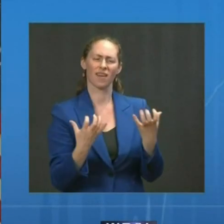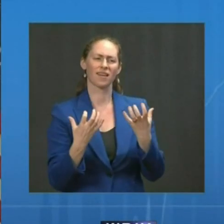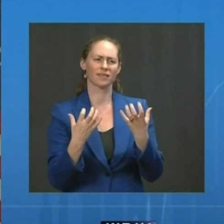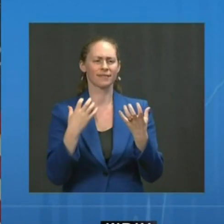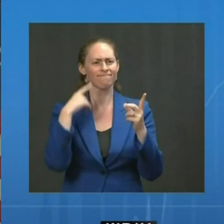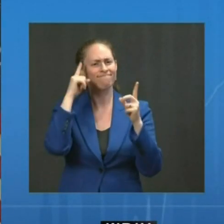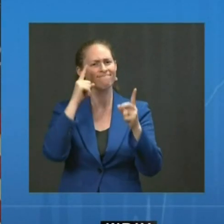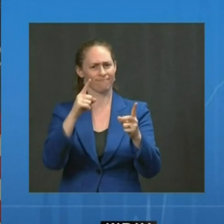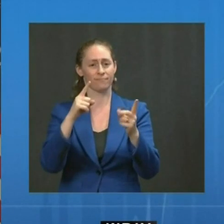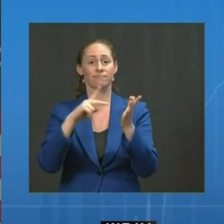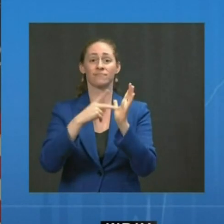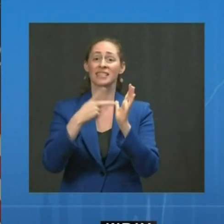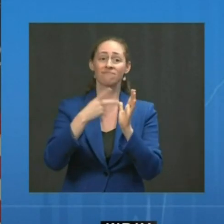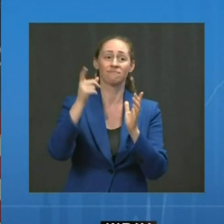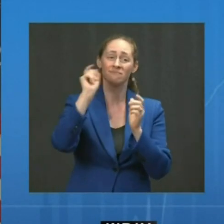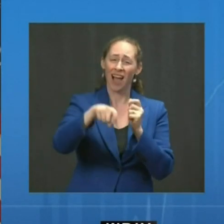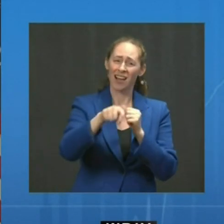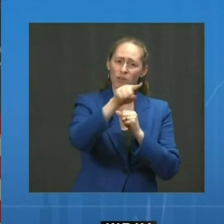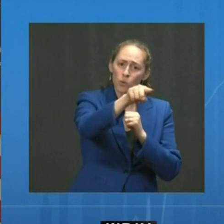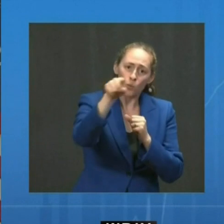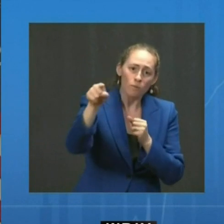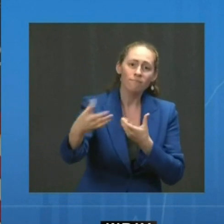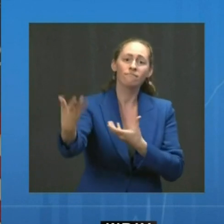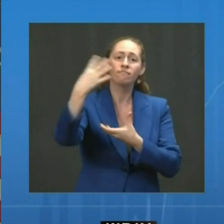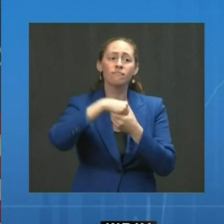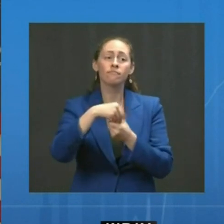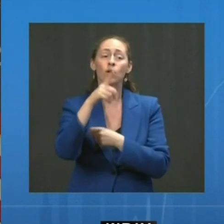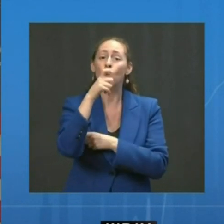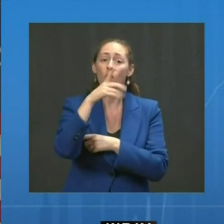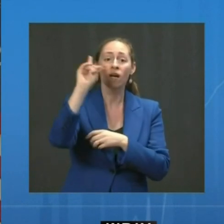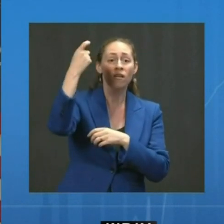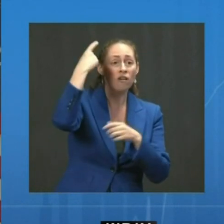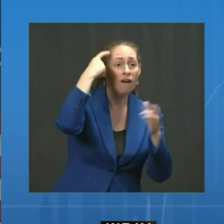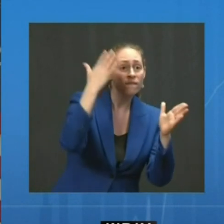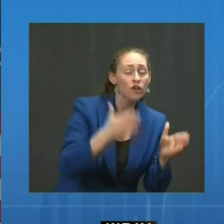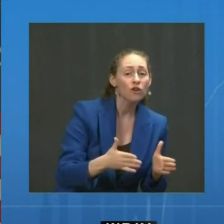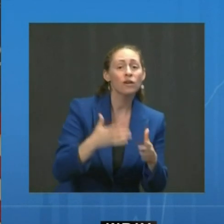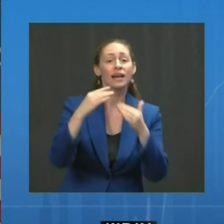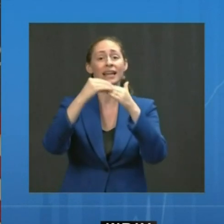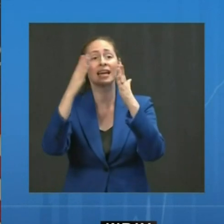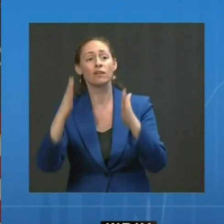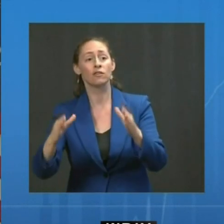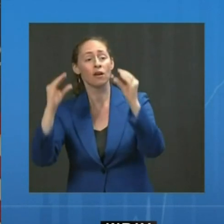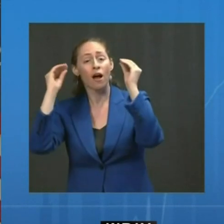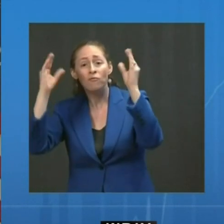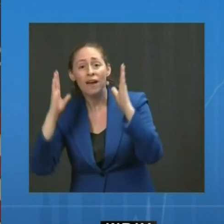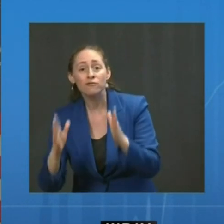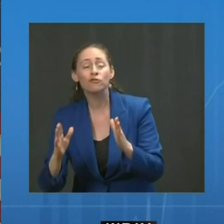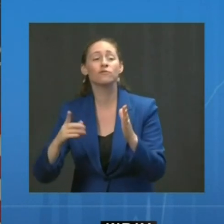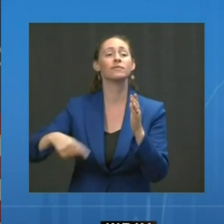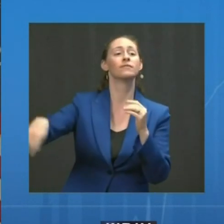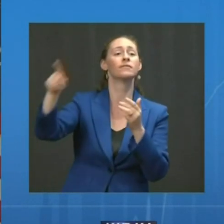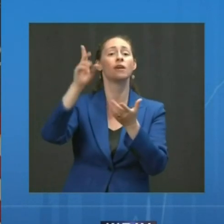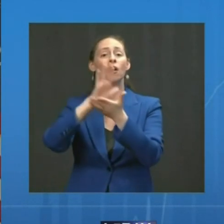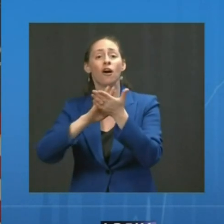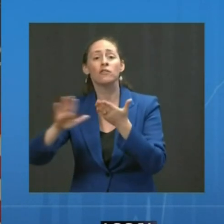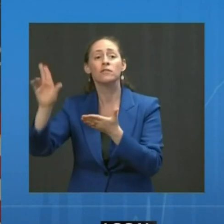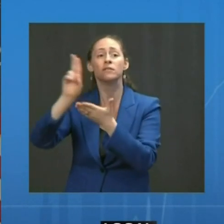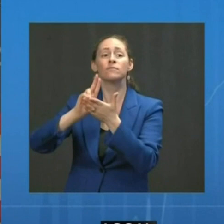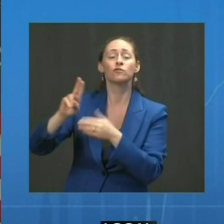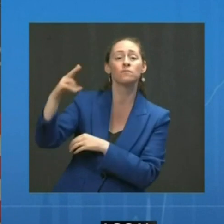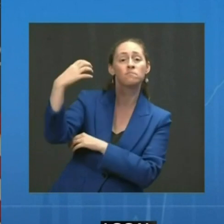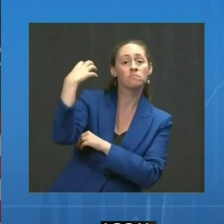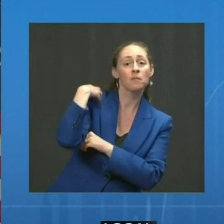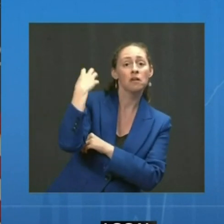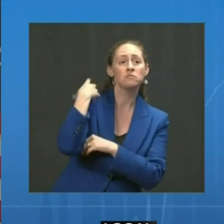everyone, governors, leaders of educational and healthcare institutions, employers, small and large businesses, and